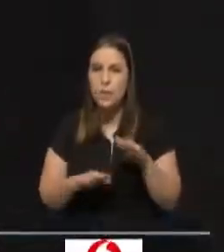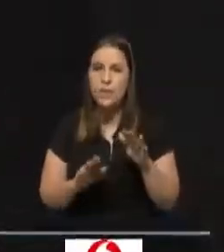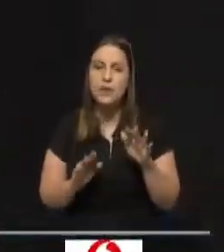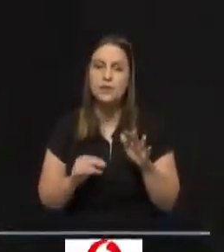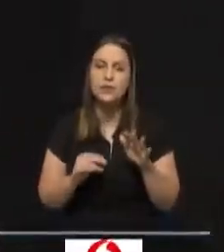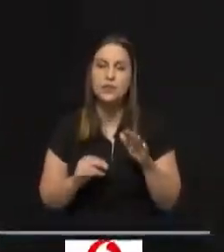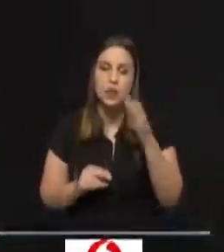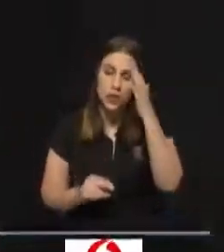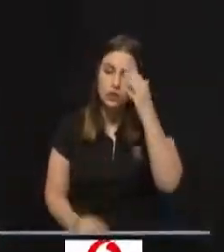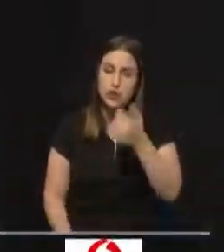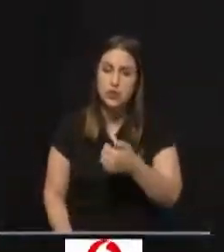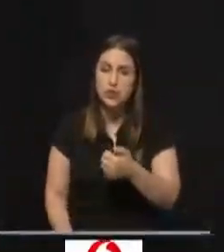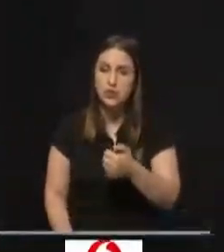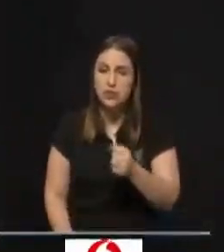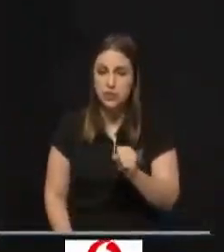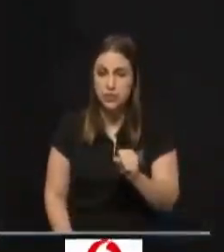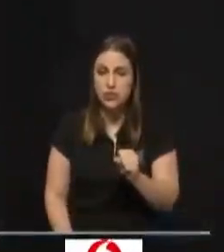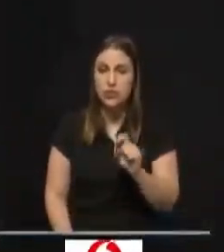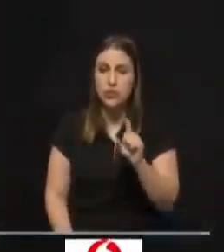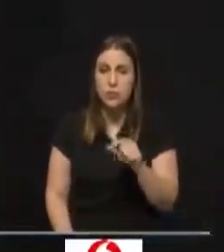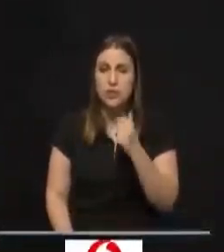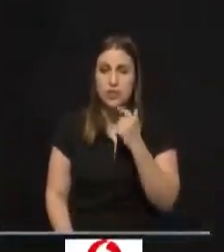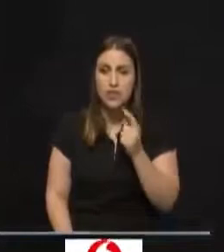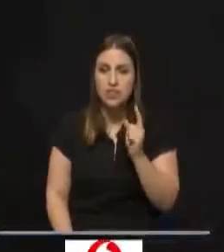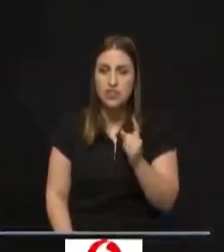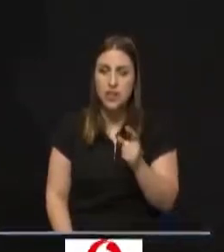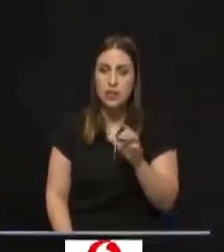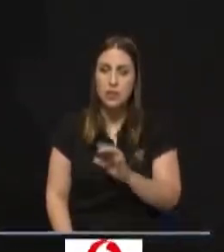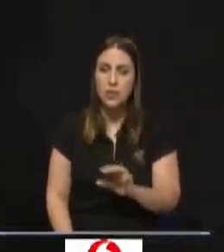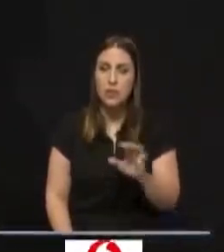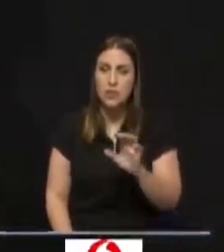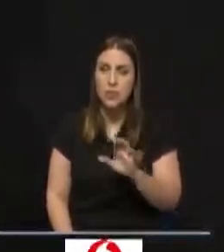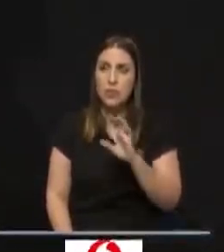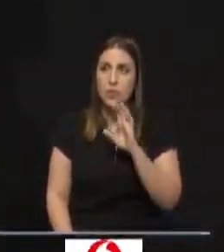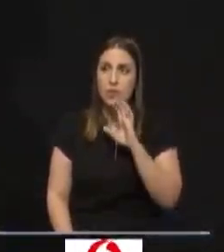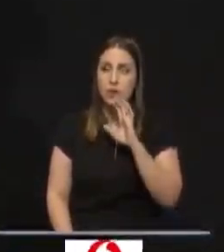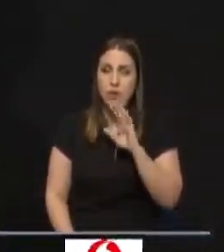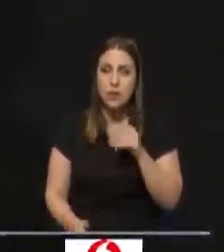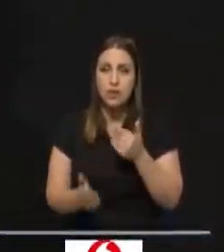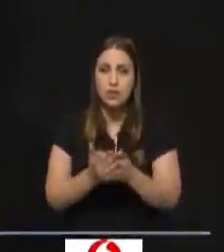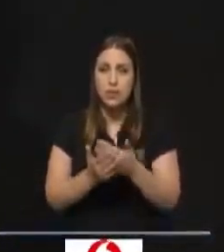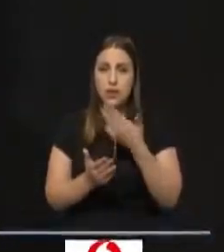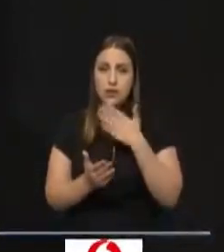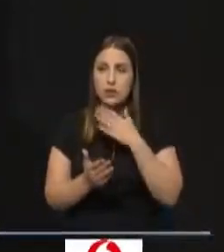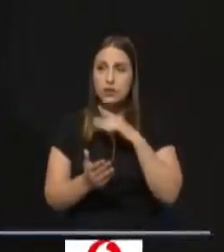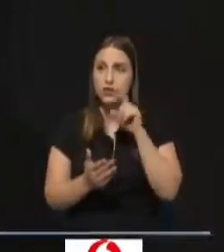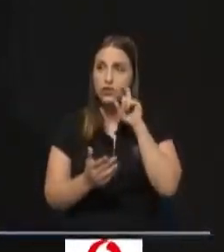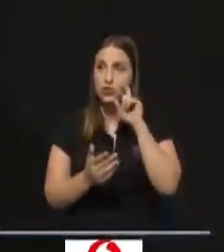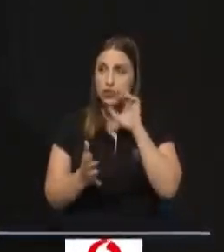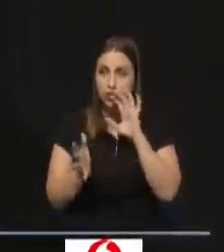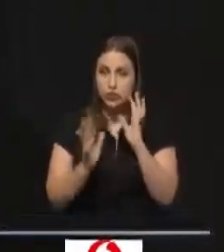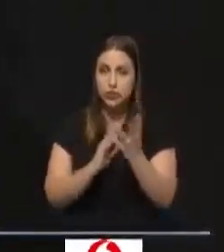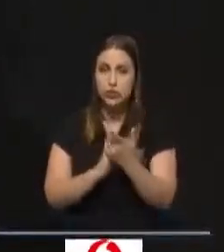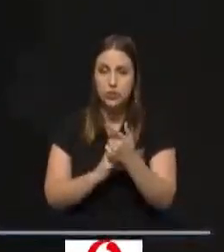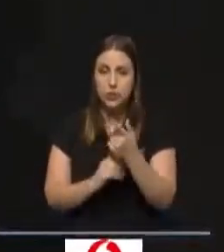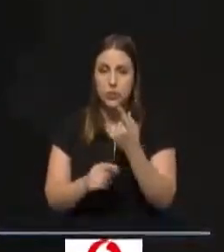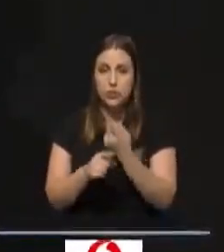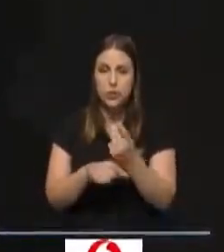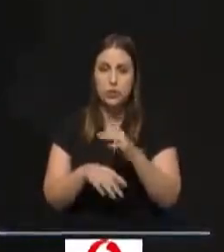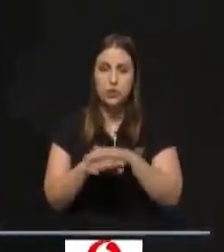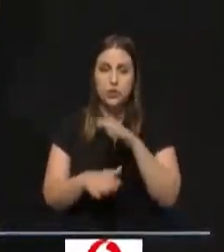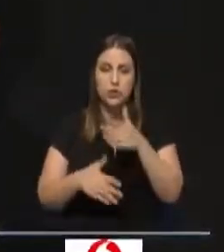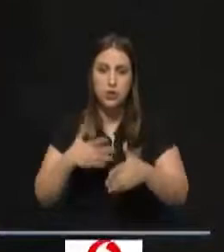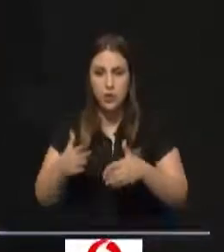engineer, but 5G is considered one of the tools in terms of sustainability. Is going to